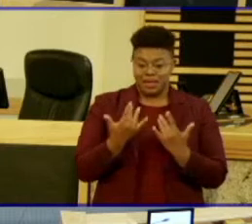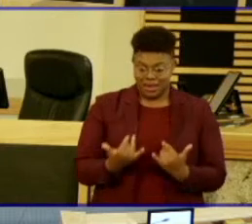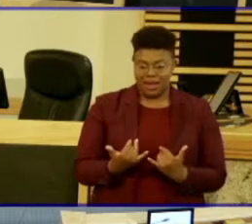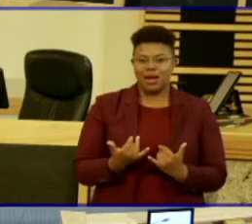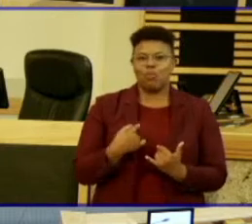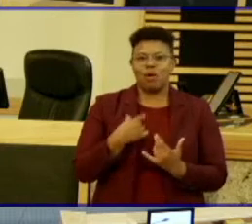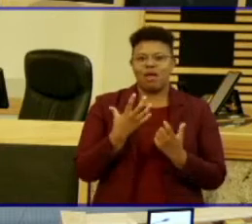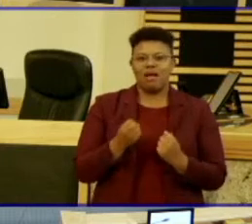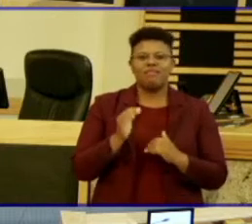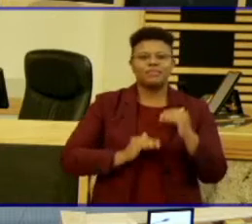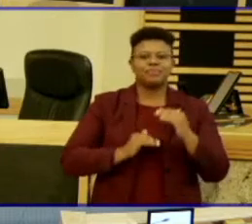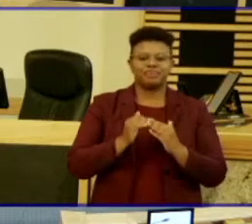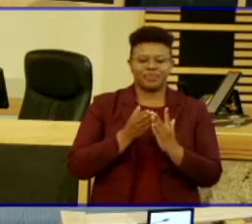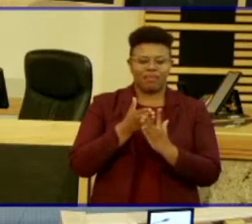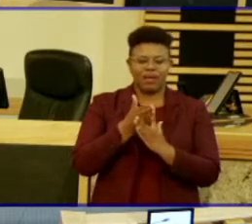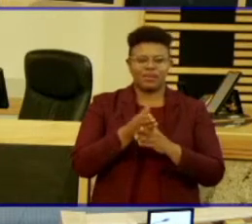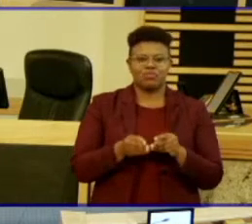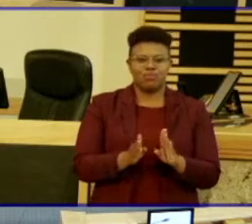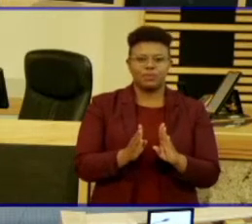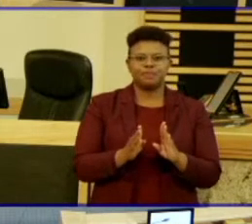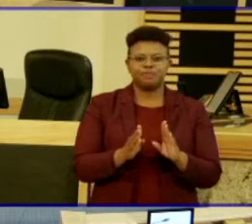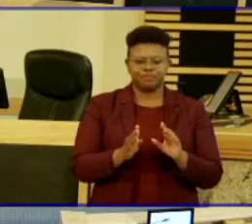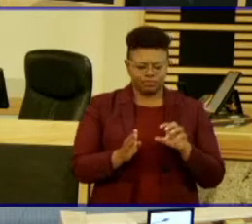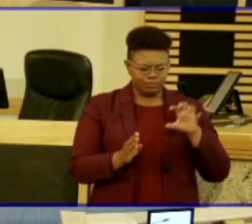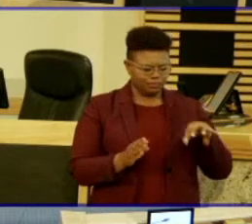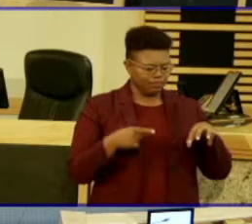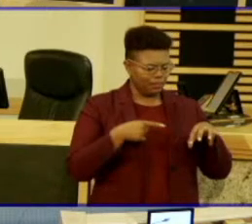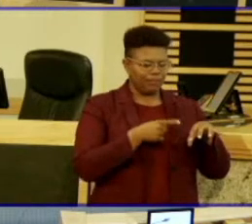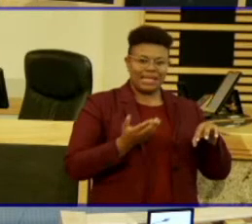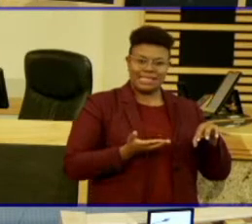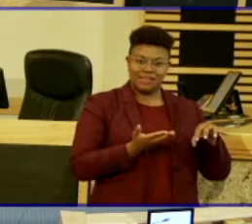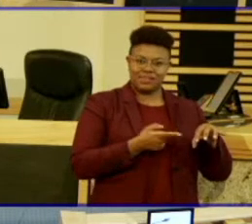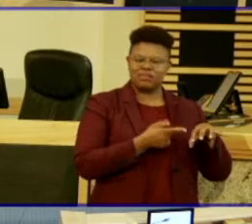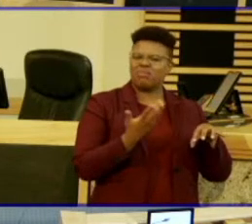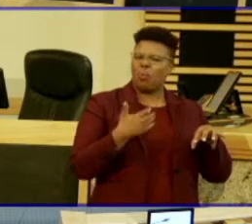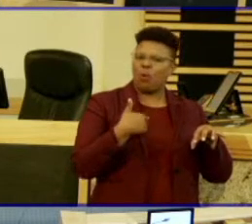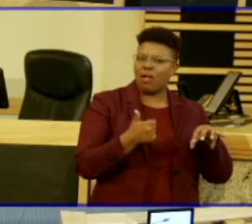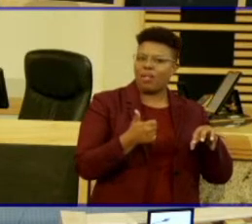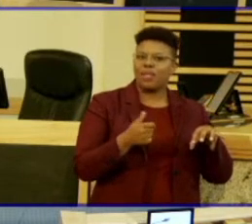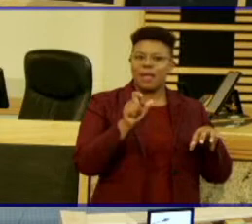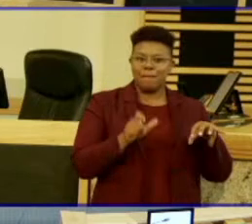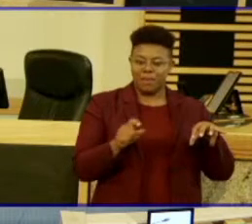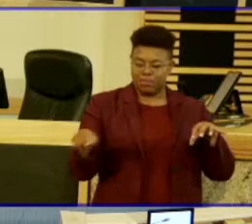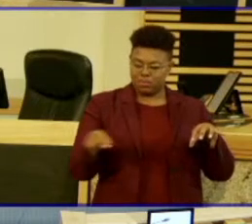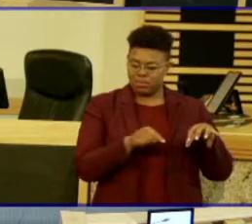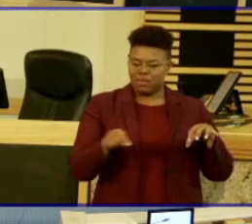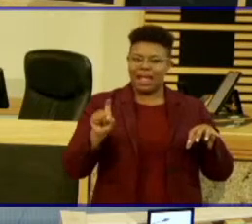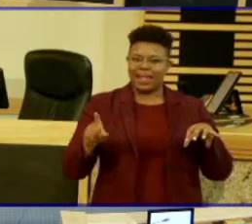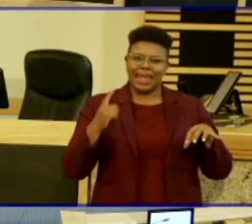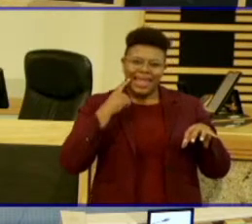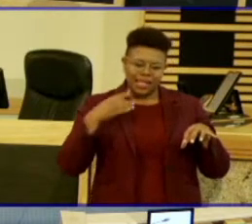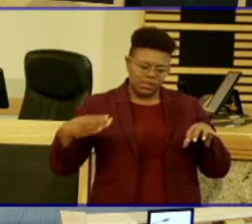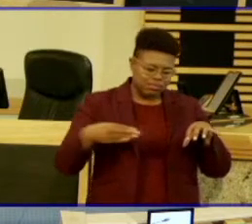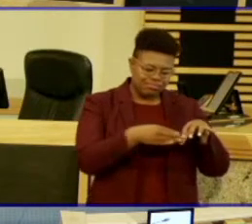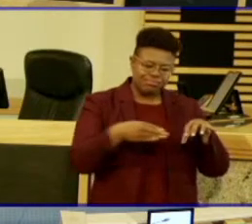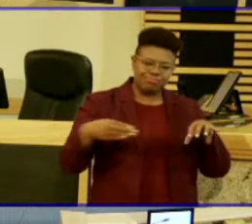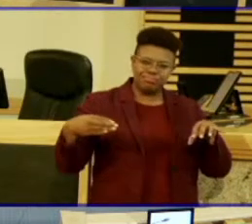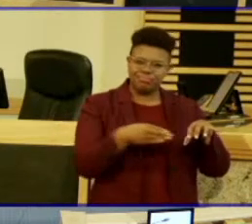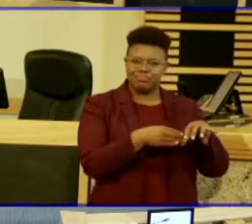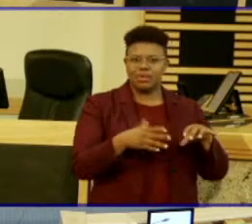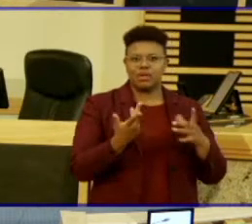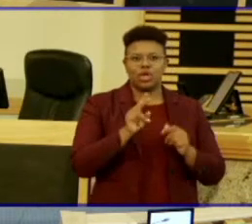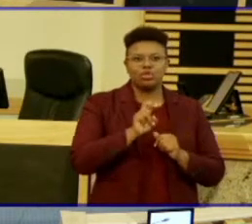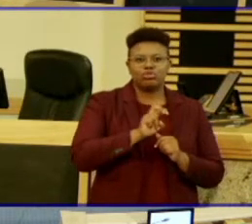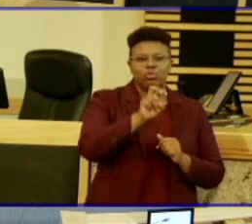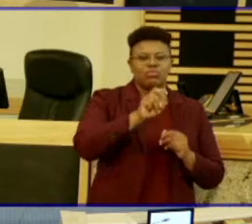access road to connect our people to critical services such as health facilities, tourism sites and economic centers. We